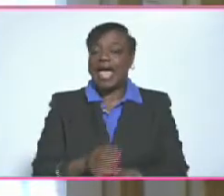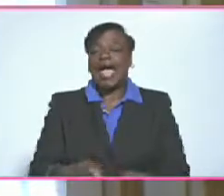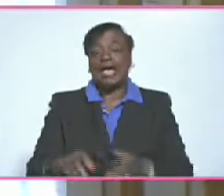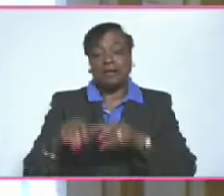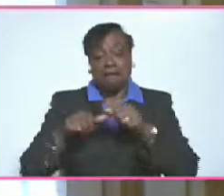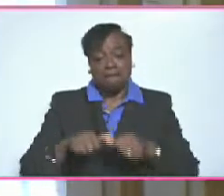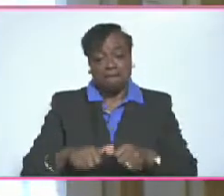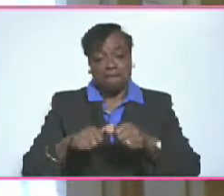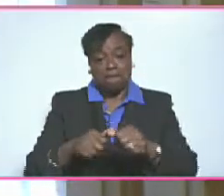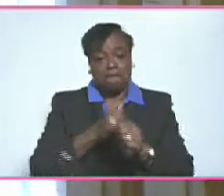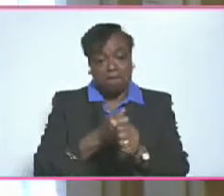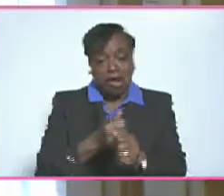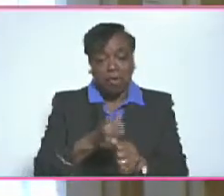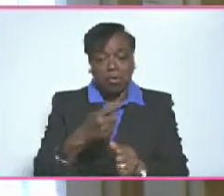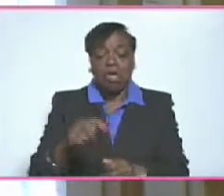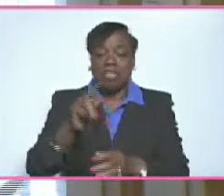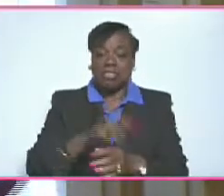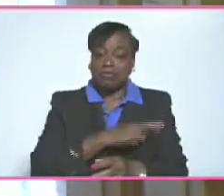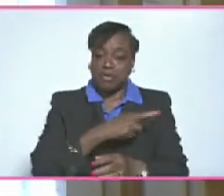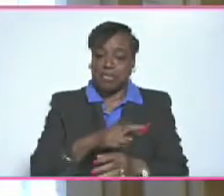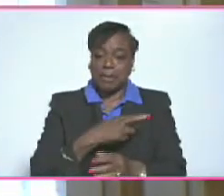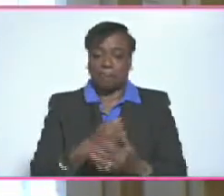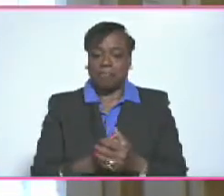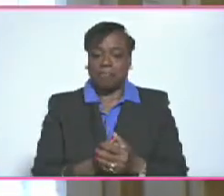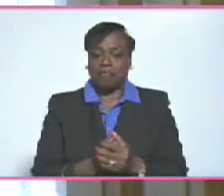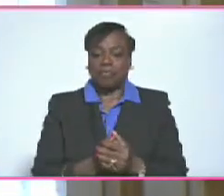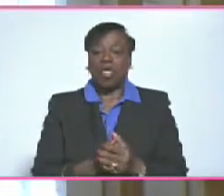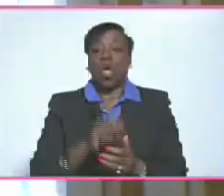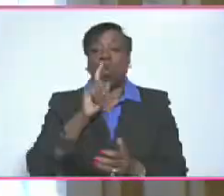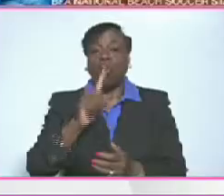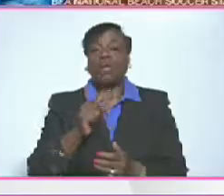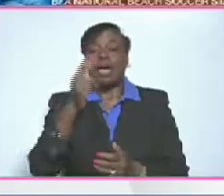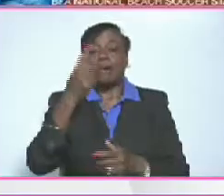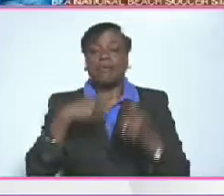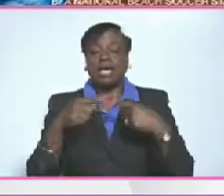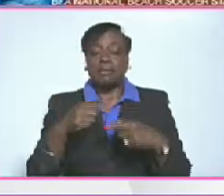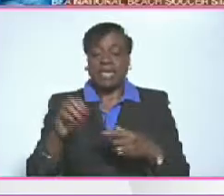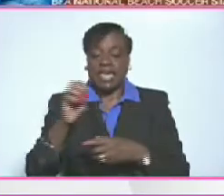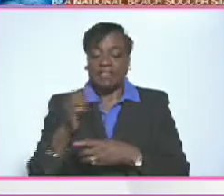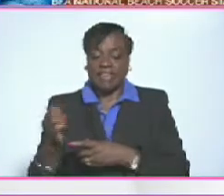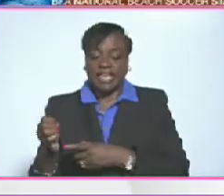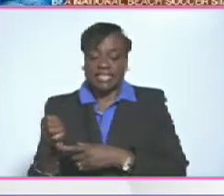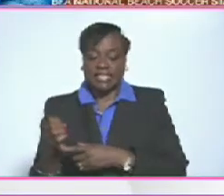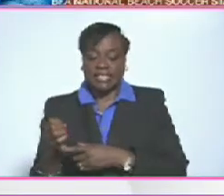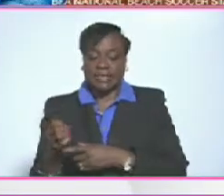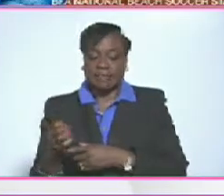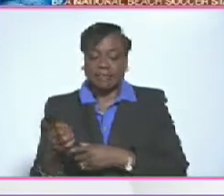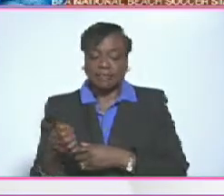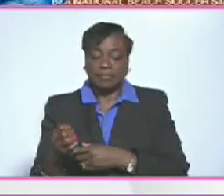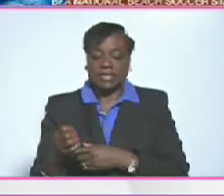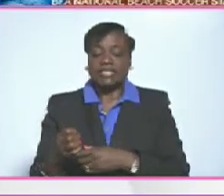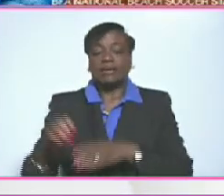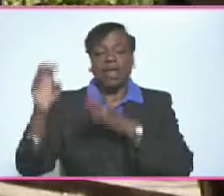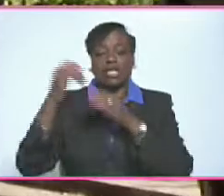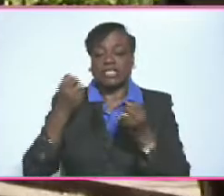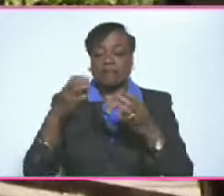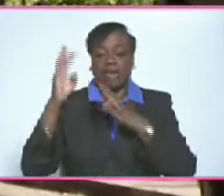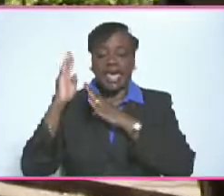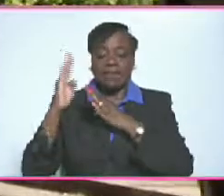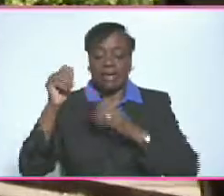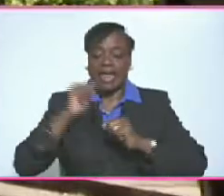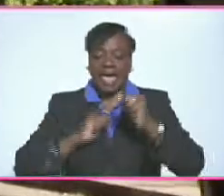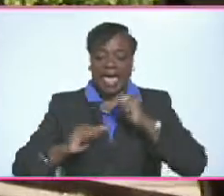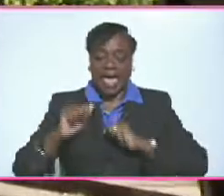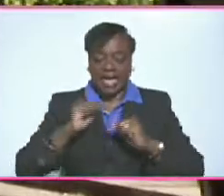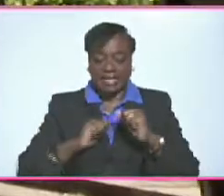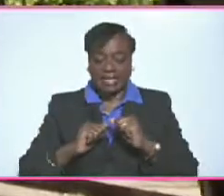music is always a favorite, and one upcoming event, Unplugged 2, features a whole host of Bahamian acts. None of the artists